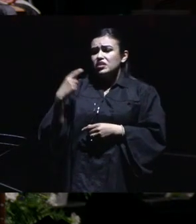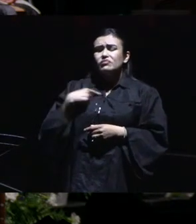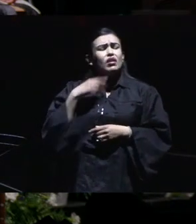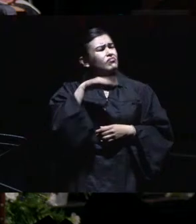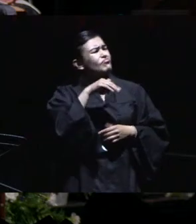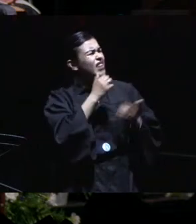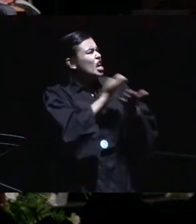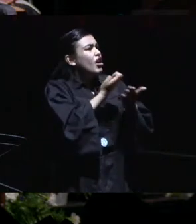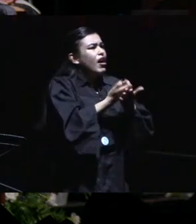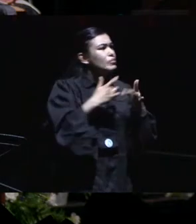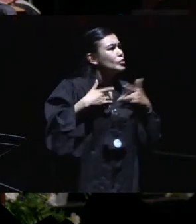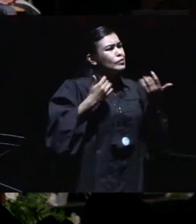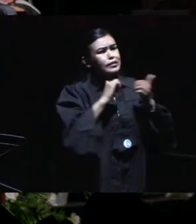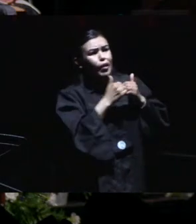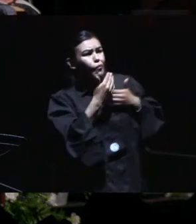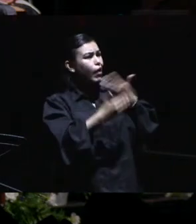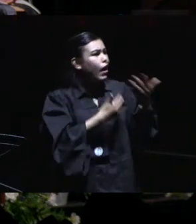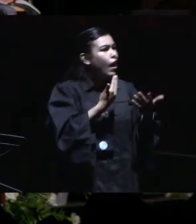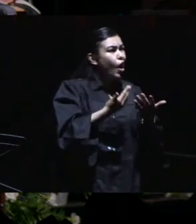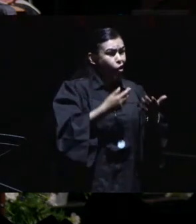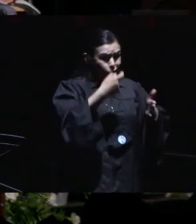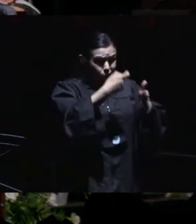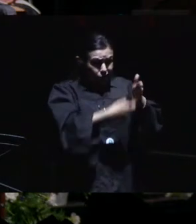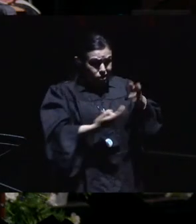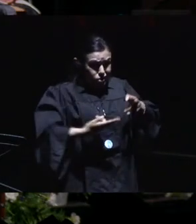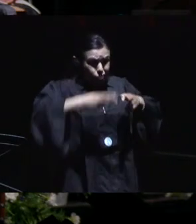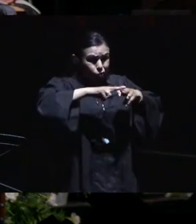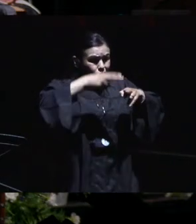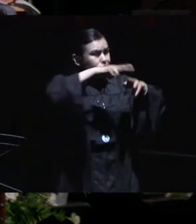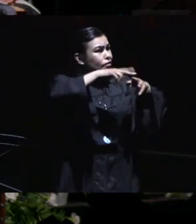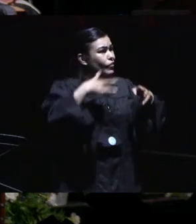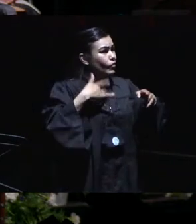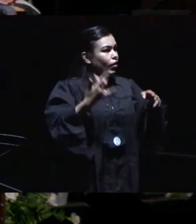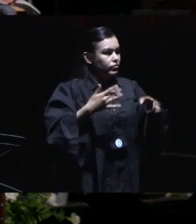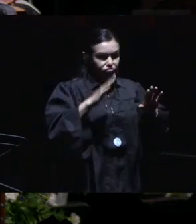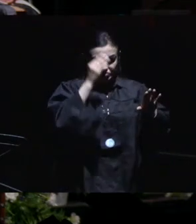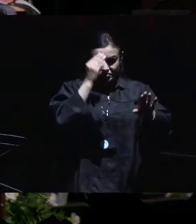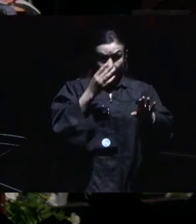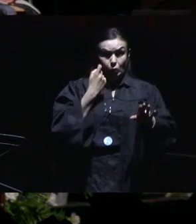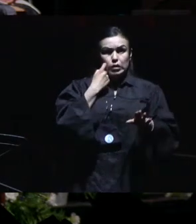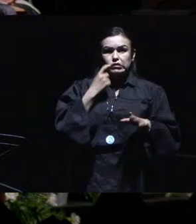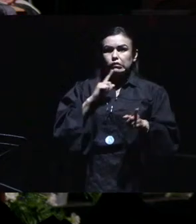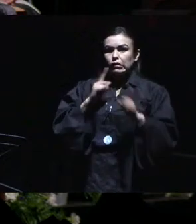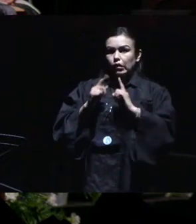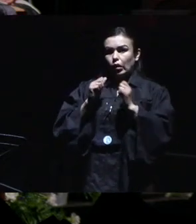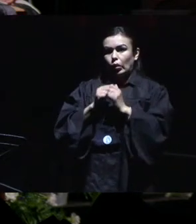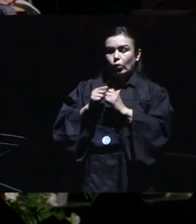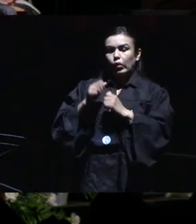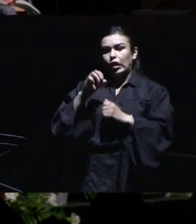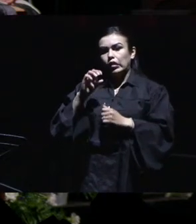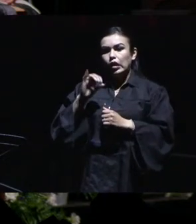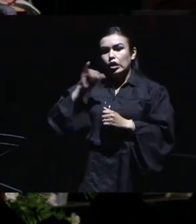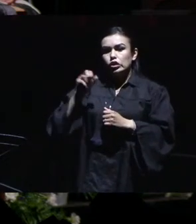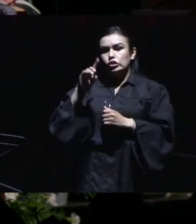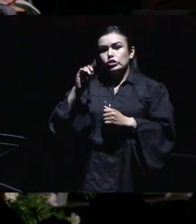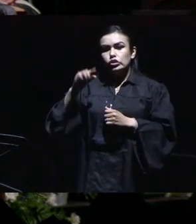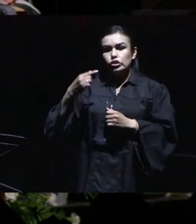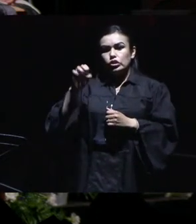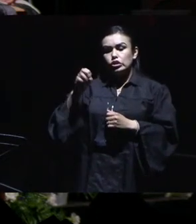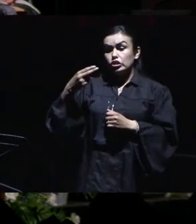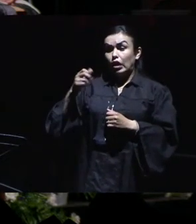doing and what's going on with inflation, which, by the way, I just had a conversation with Judge Hagerty about it before going onto